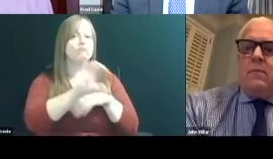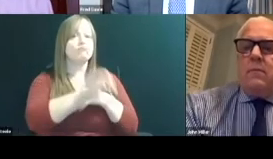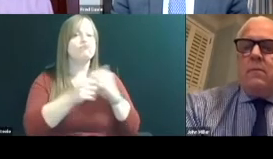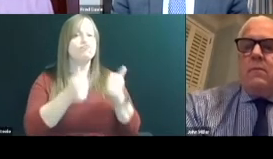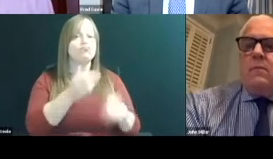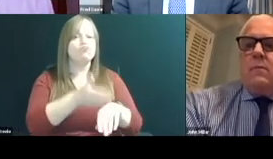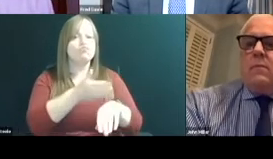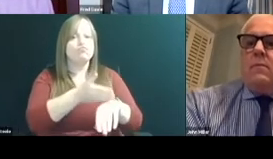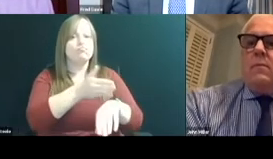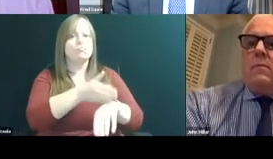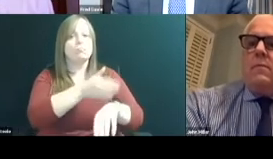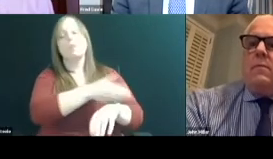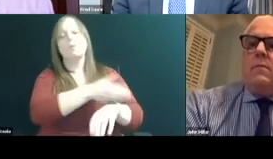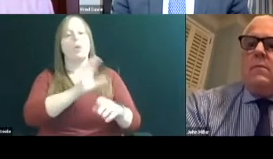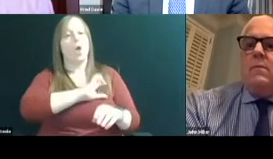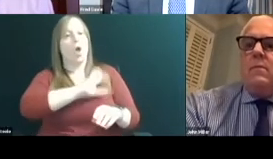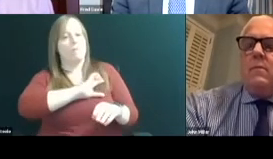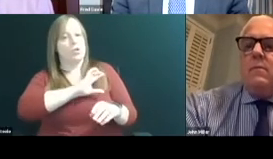is,